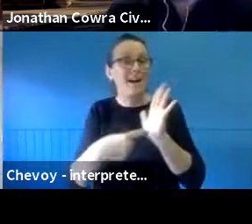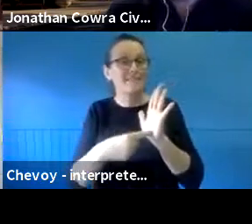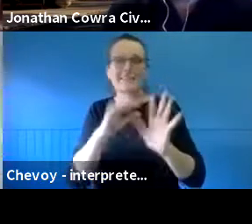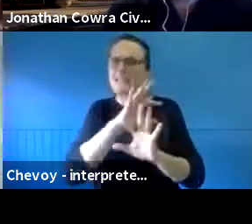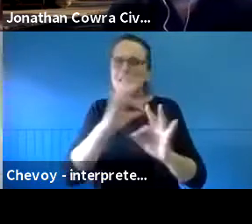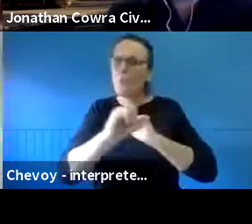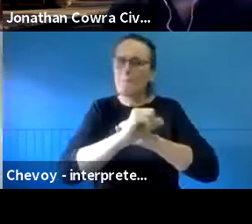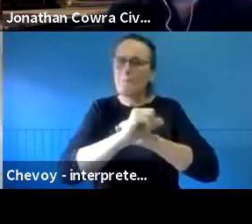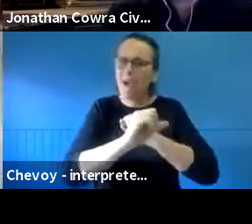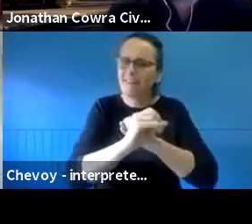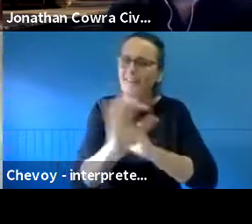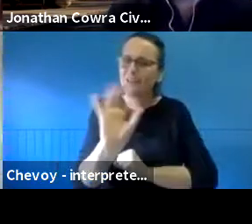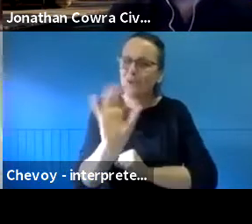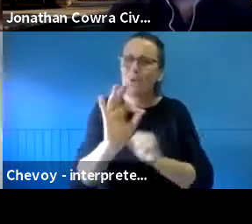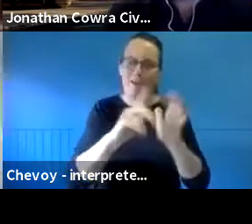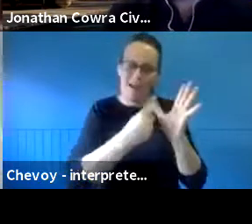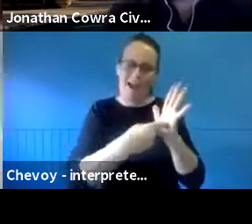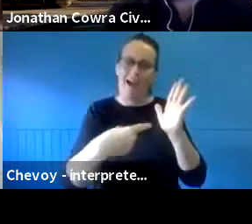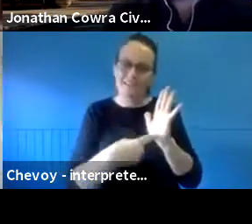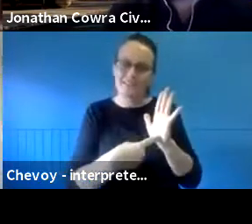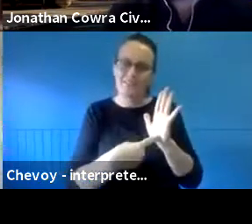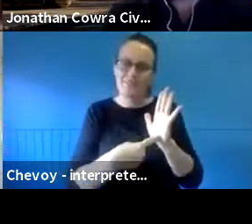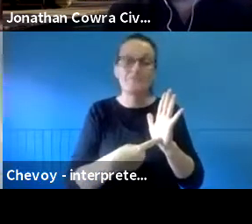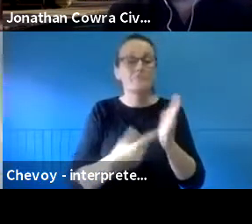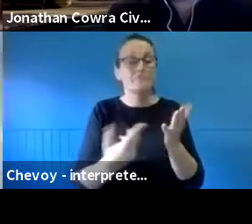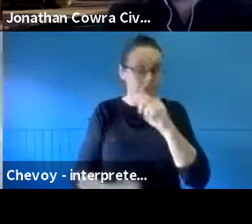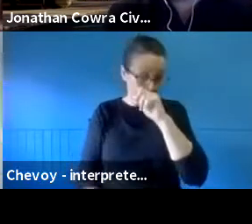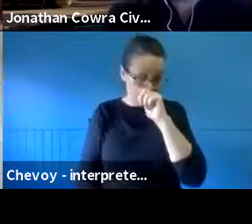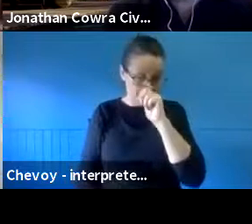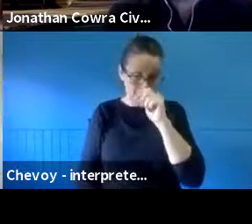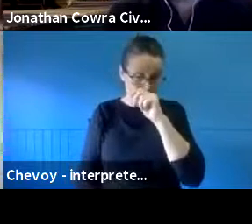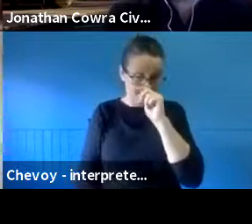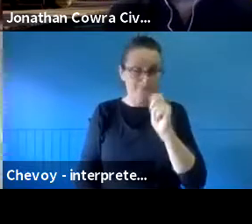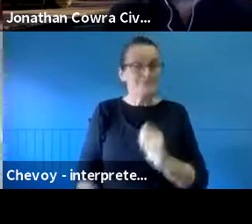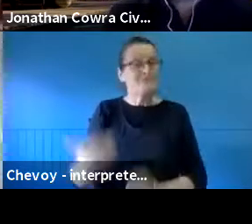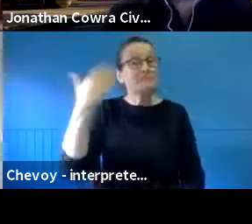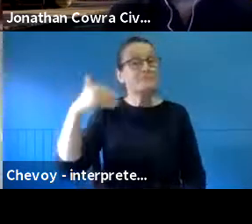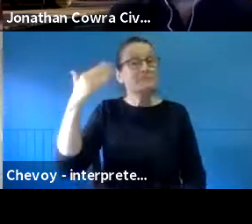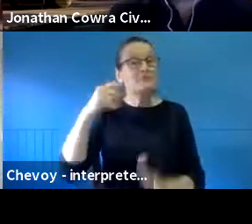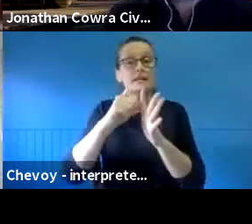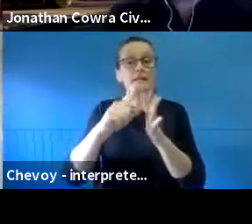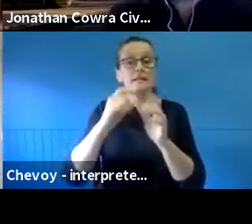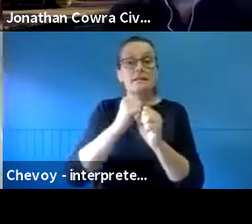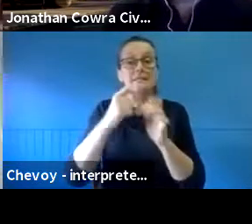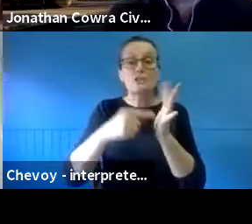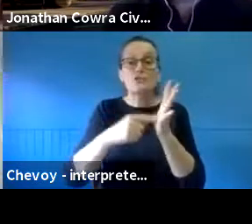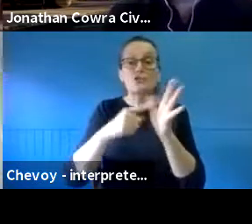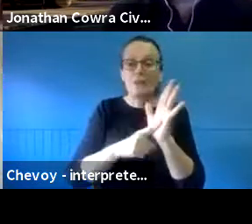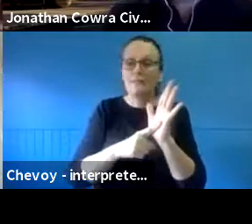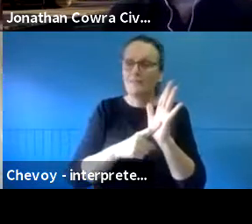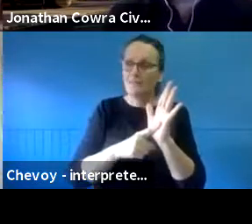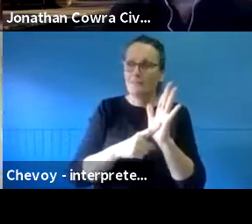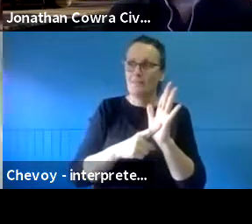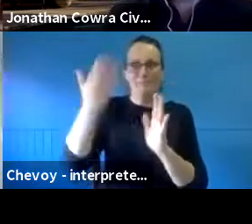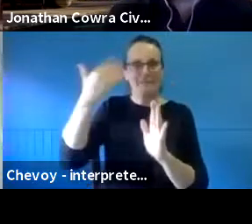marketing, because I think like digital's been used so long as a marketing tool to send people to the physical product.